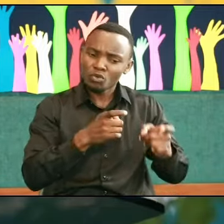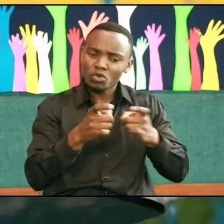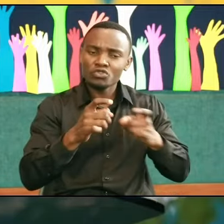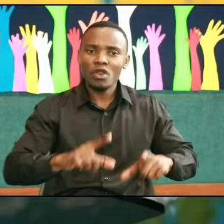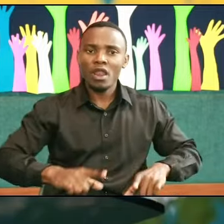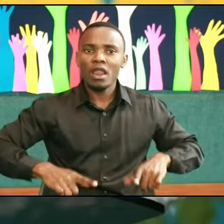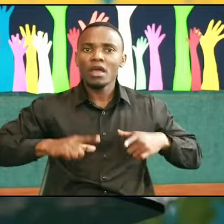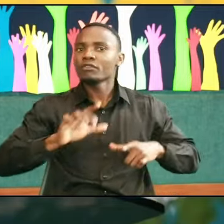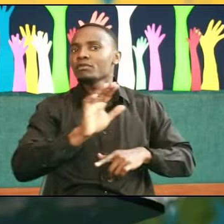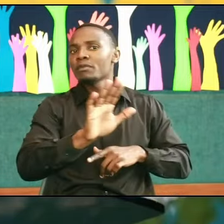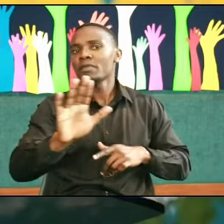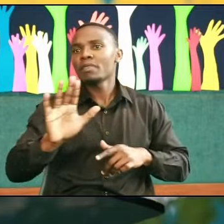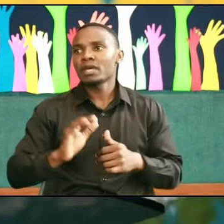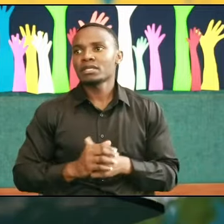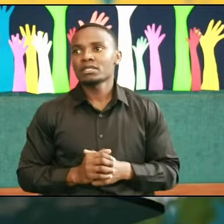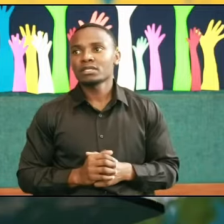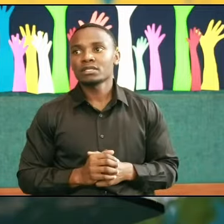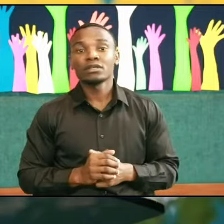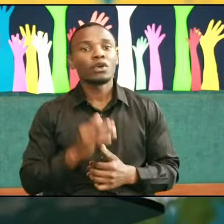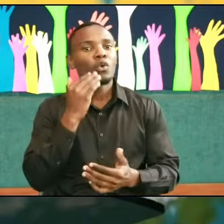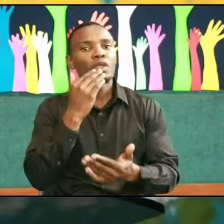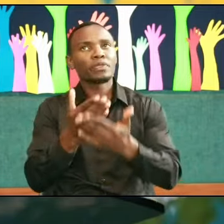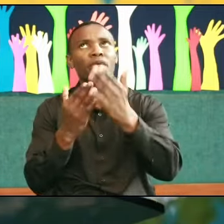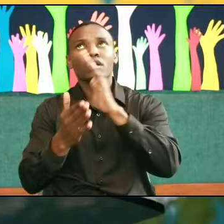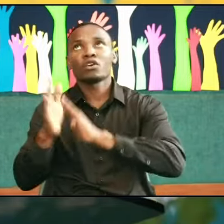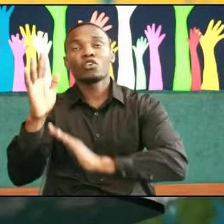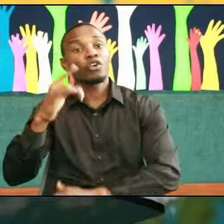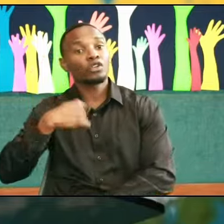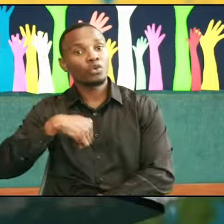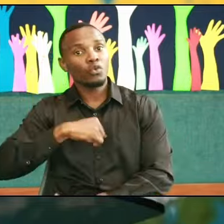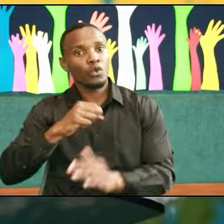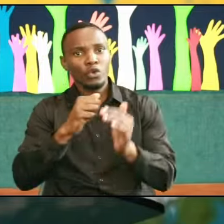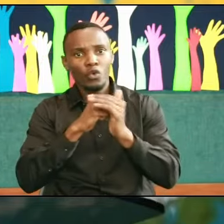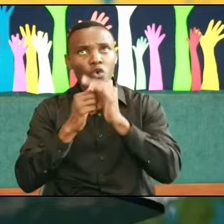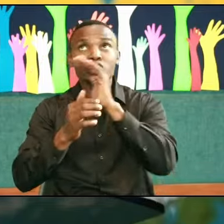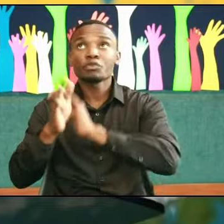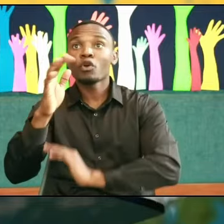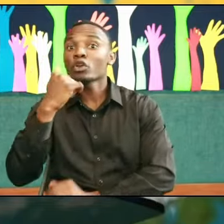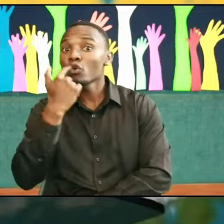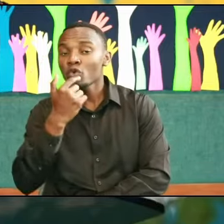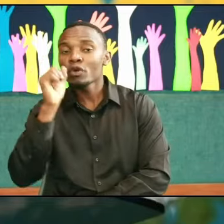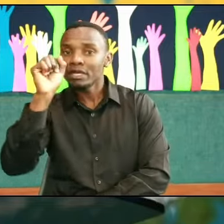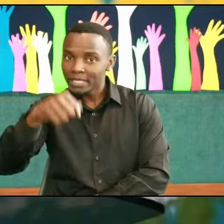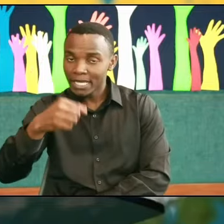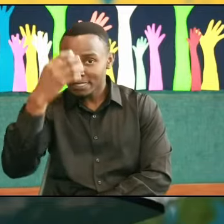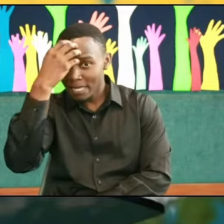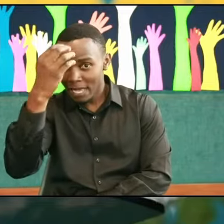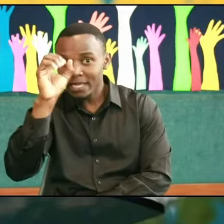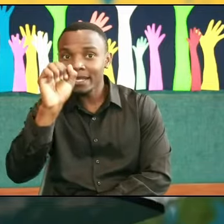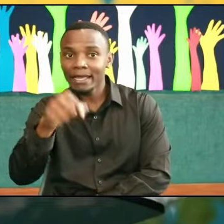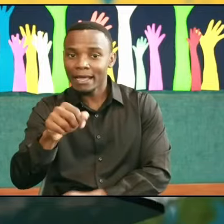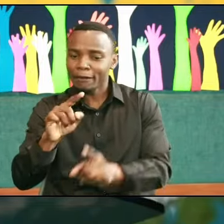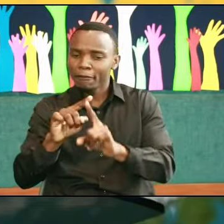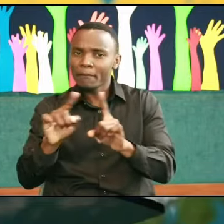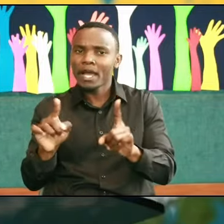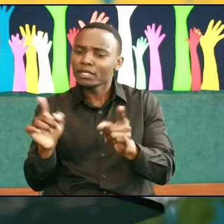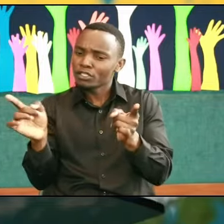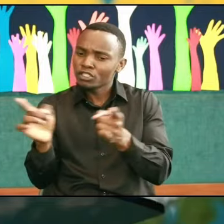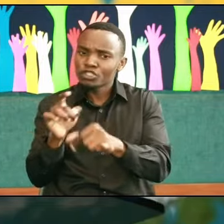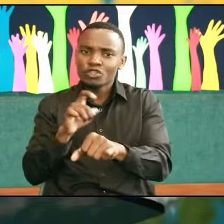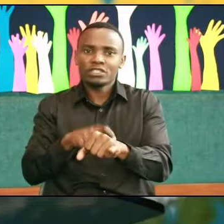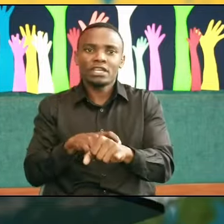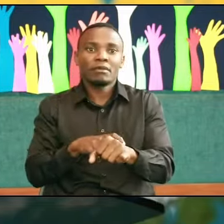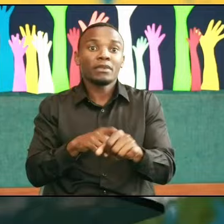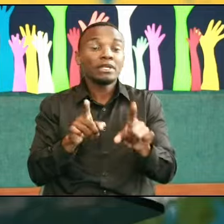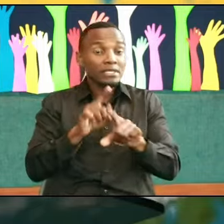lives. Thank God that we worship a God who can be angry, an emotional God. When I